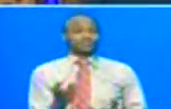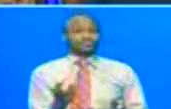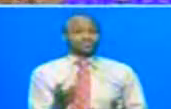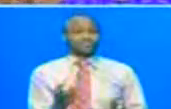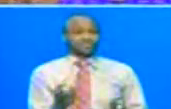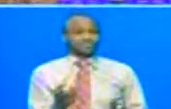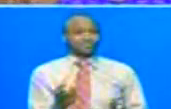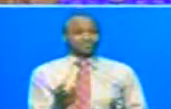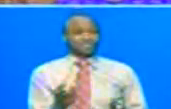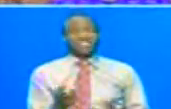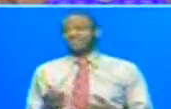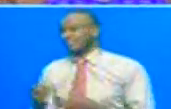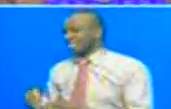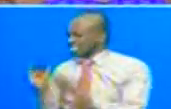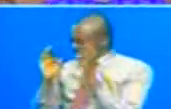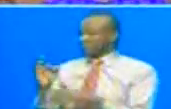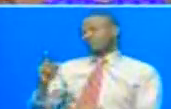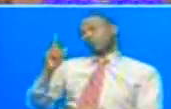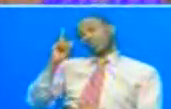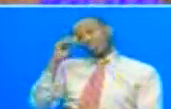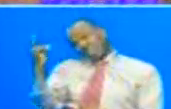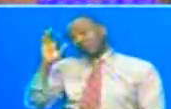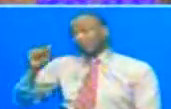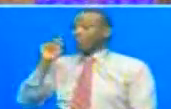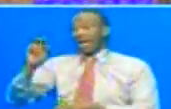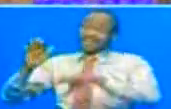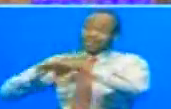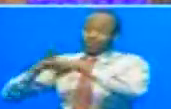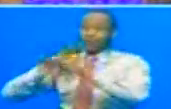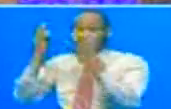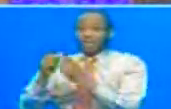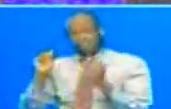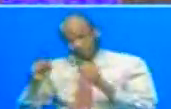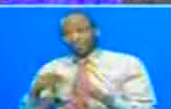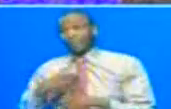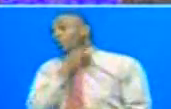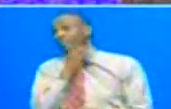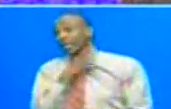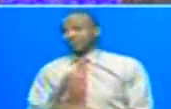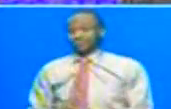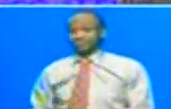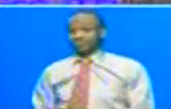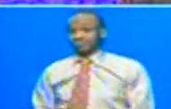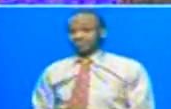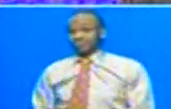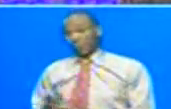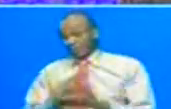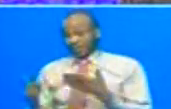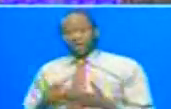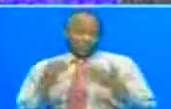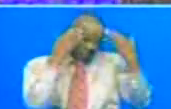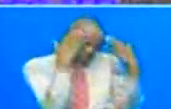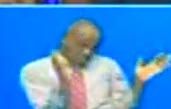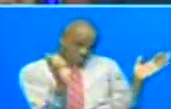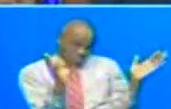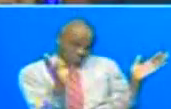but if it was three from one Kikuyu family, let's face it. Yes. There would have been an uproar. There would have been an uproar for a week. We don't know if